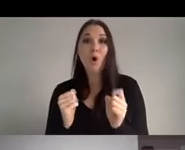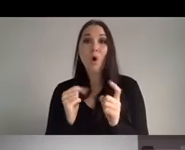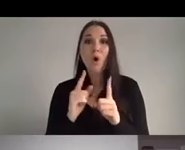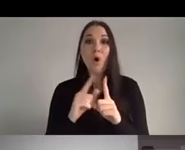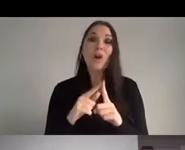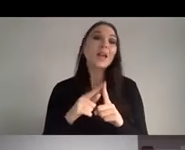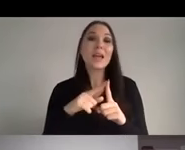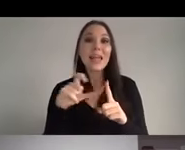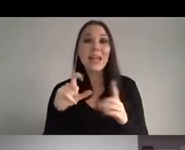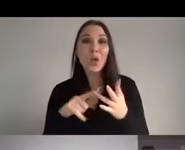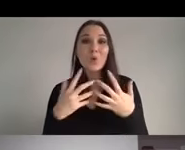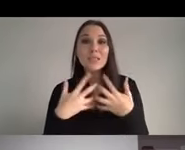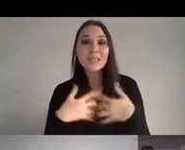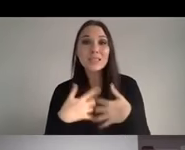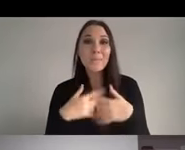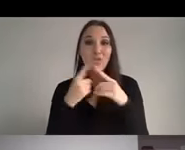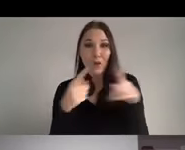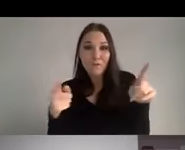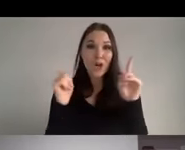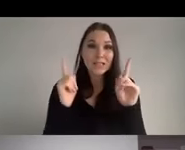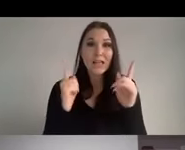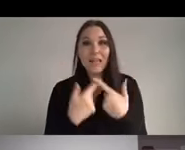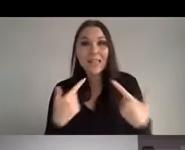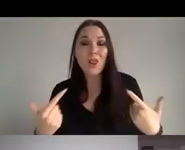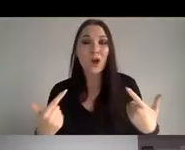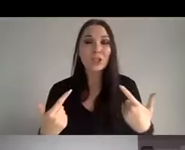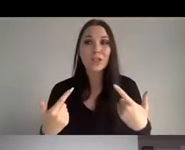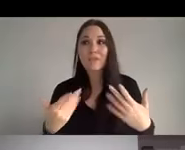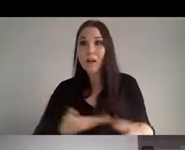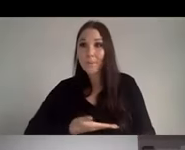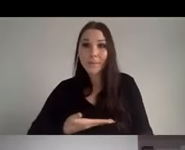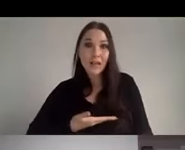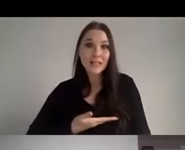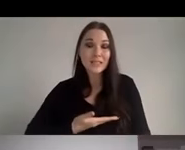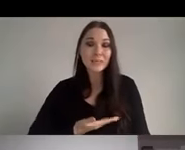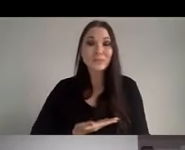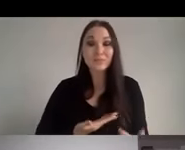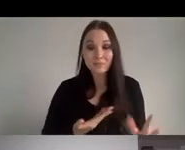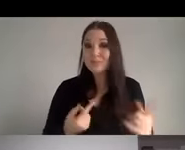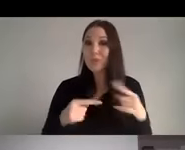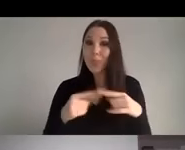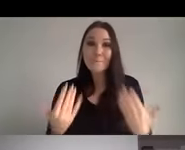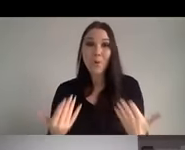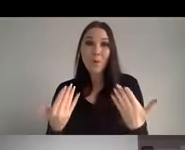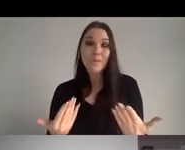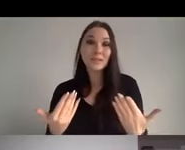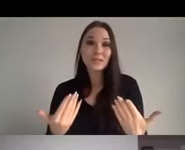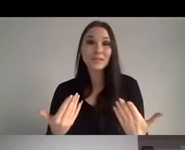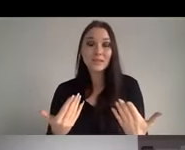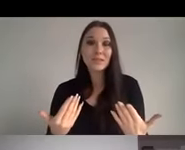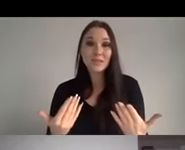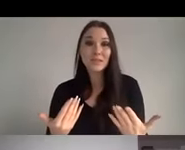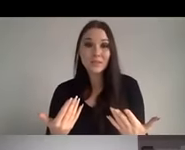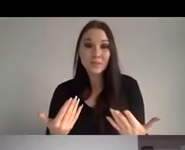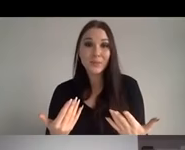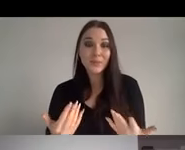and lots of companies. So we, at the moment, at that point, we got